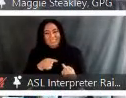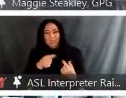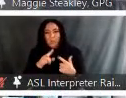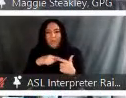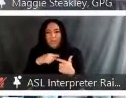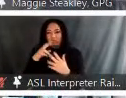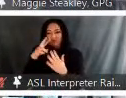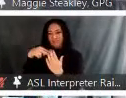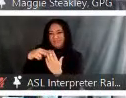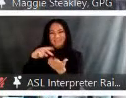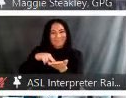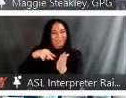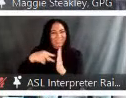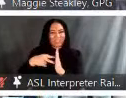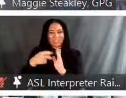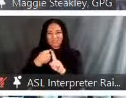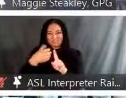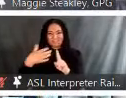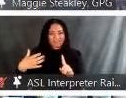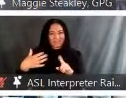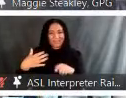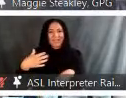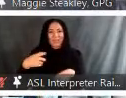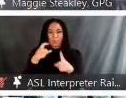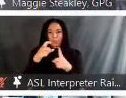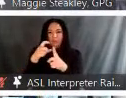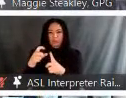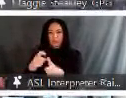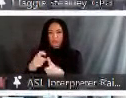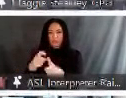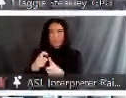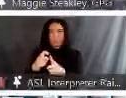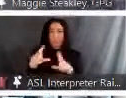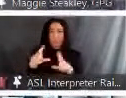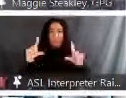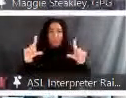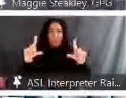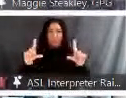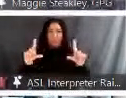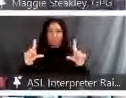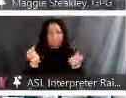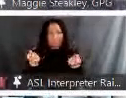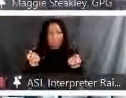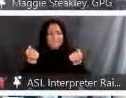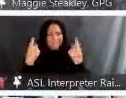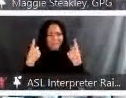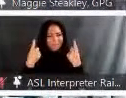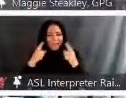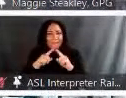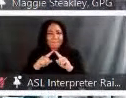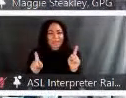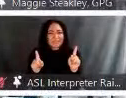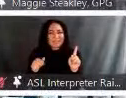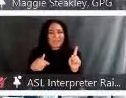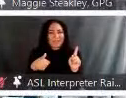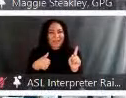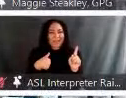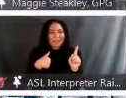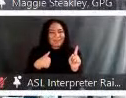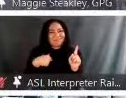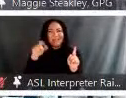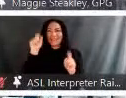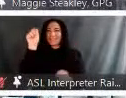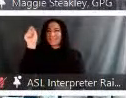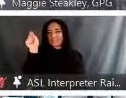this definition, the words on the screen make sense, but as I look at the bullets